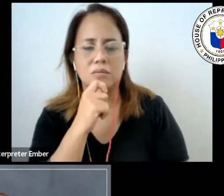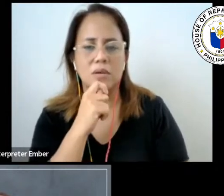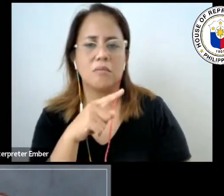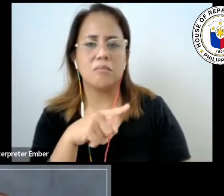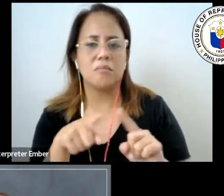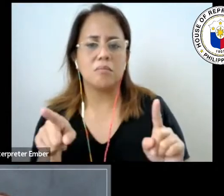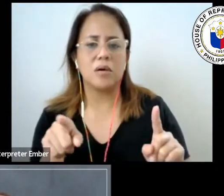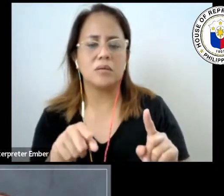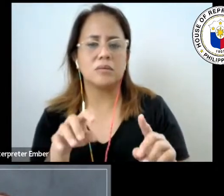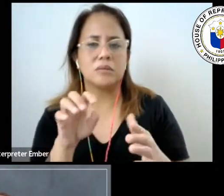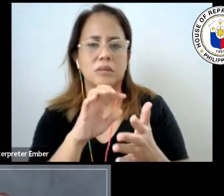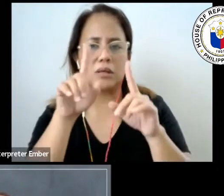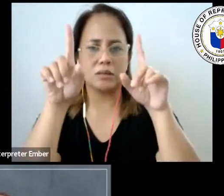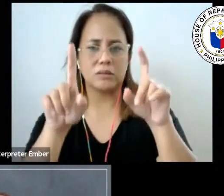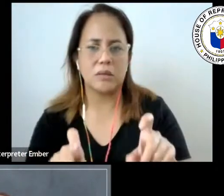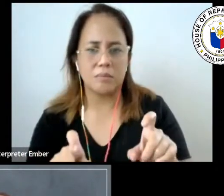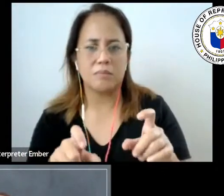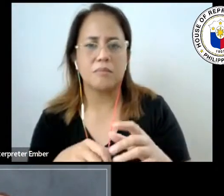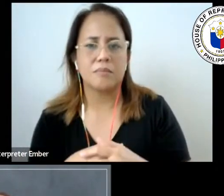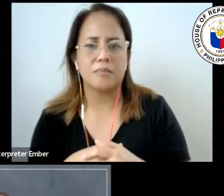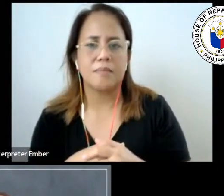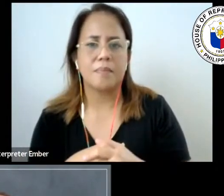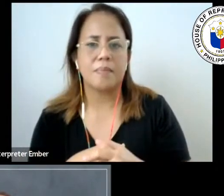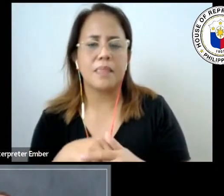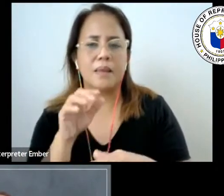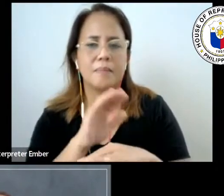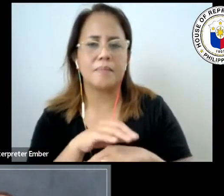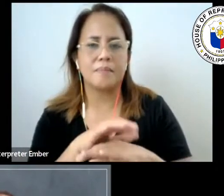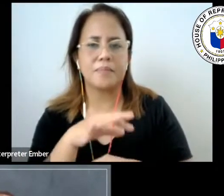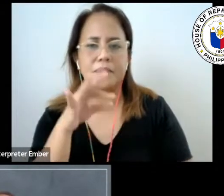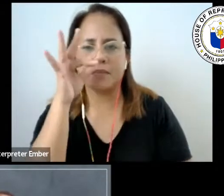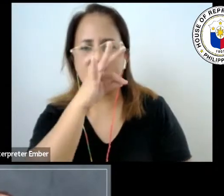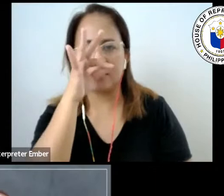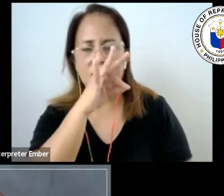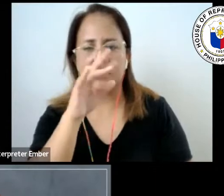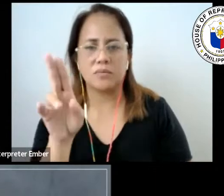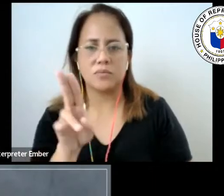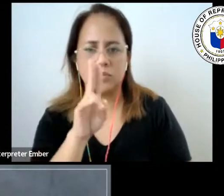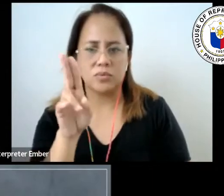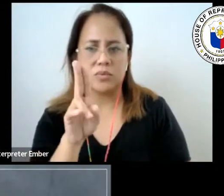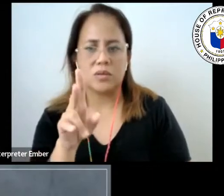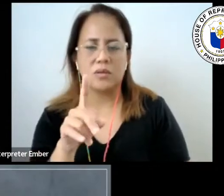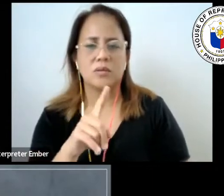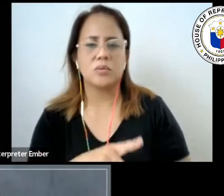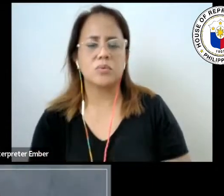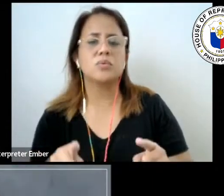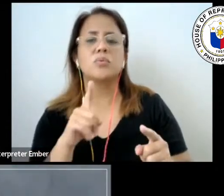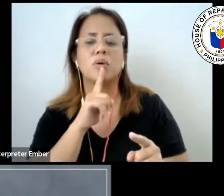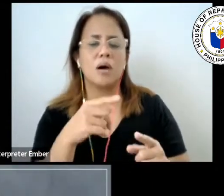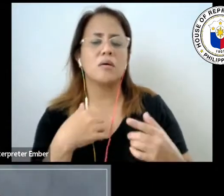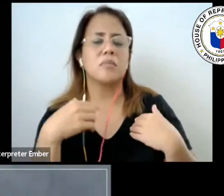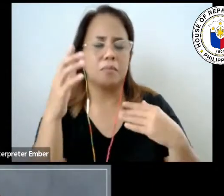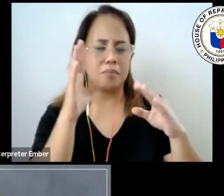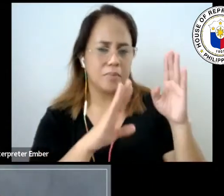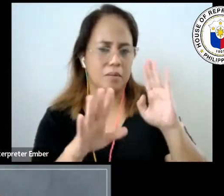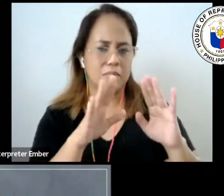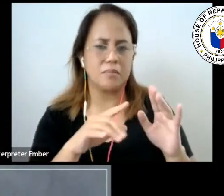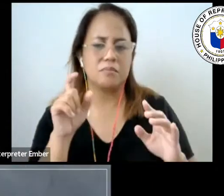pagbigay ng exam, si English o Pilipino ang ginagawa. So there is really a problem as far as